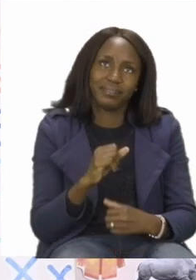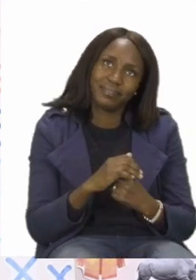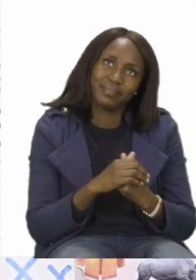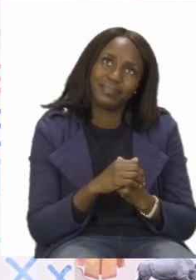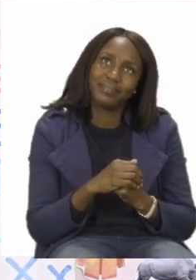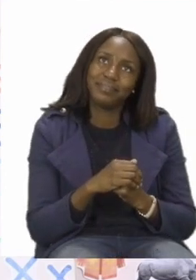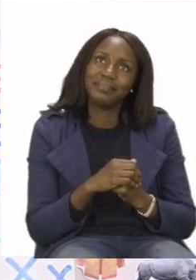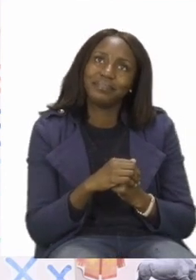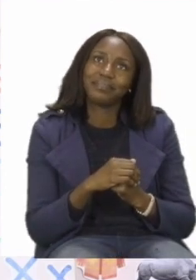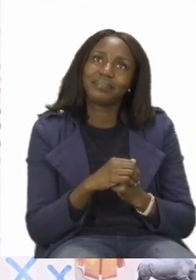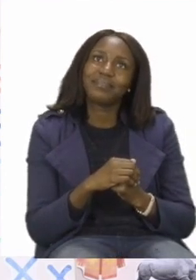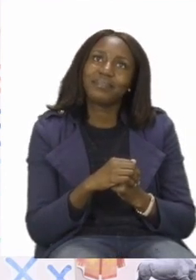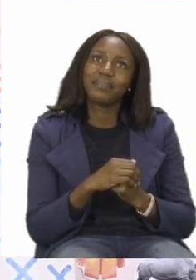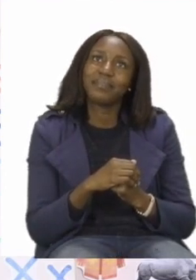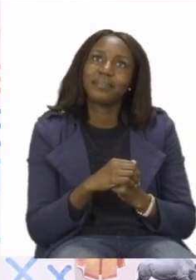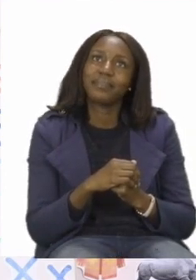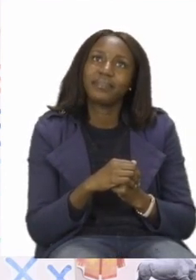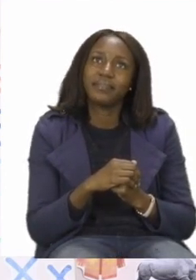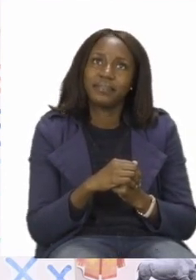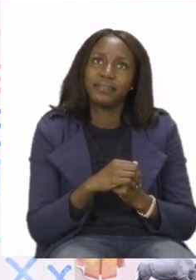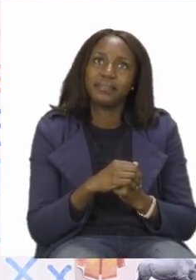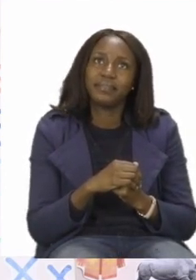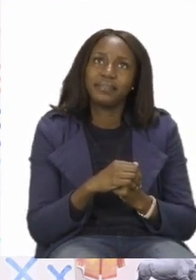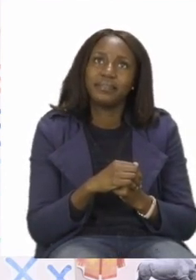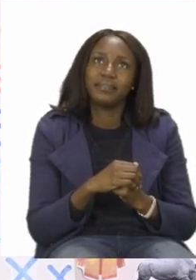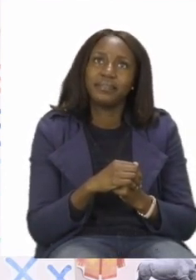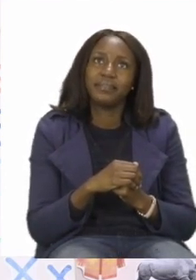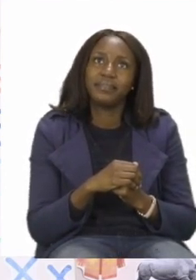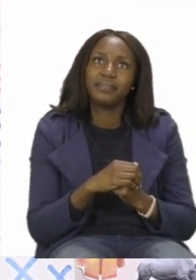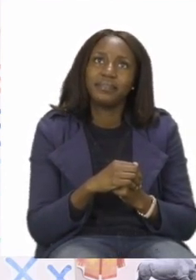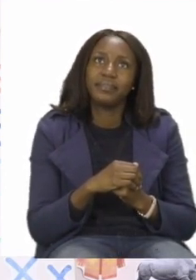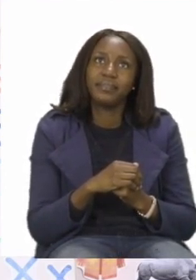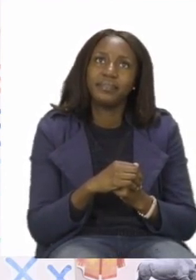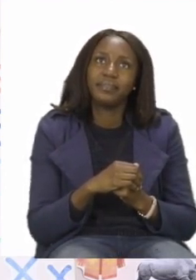we add an S.